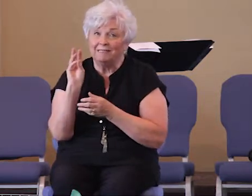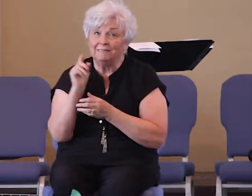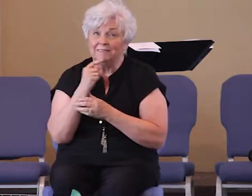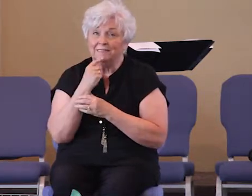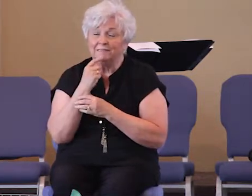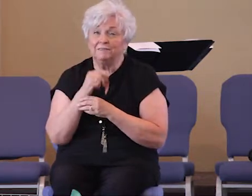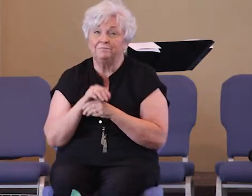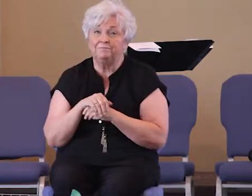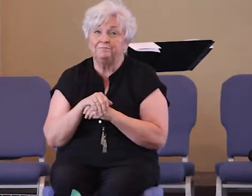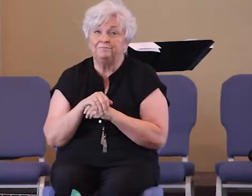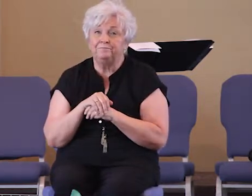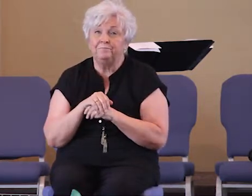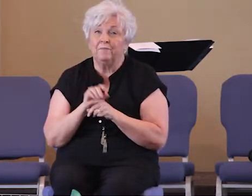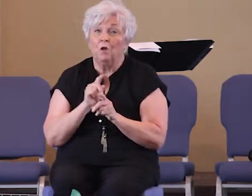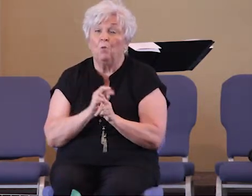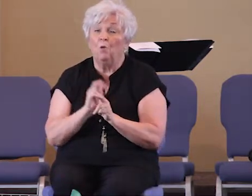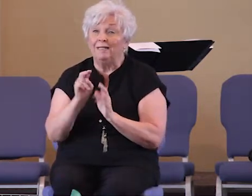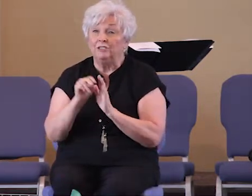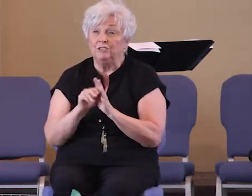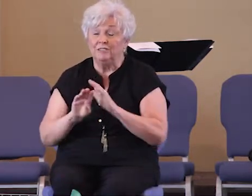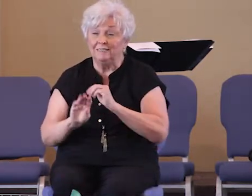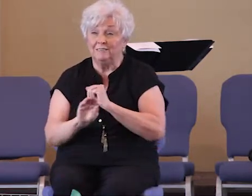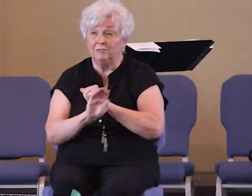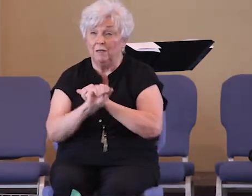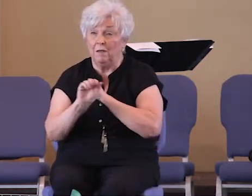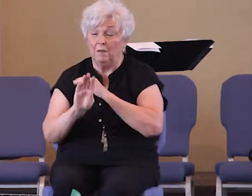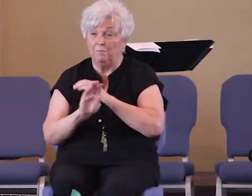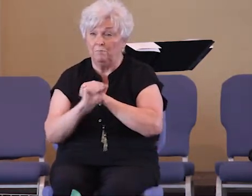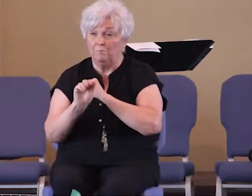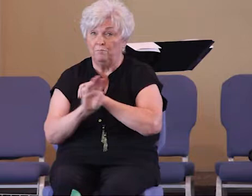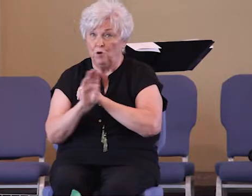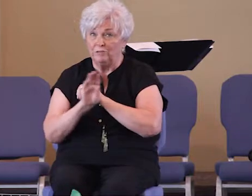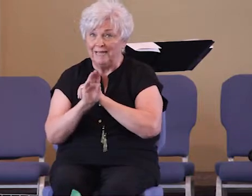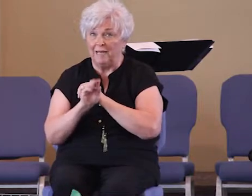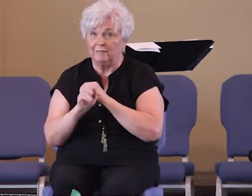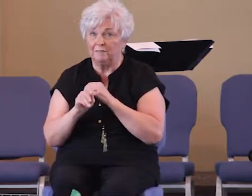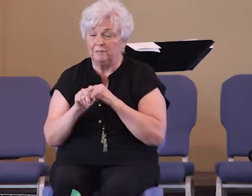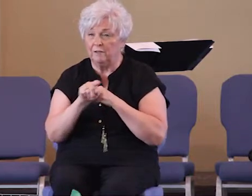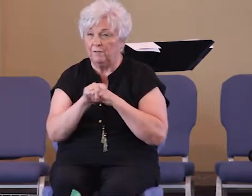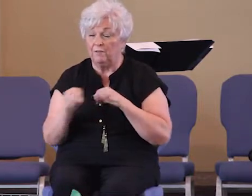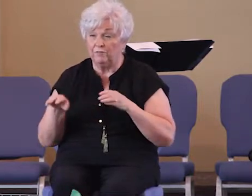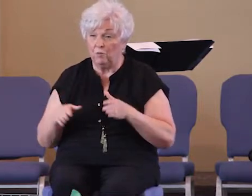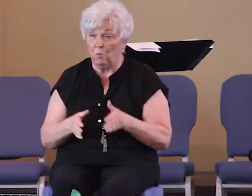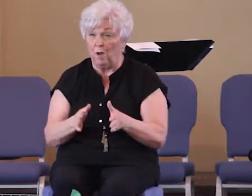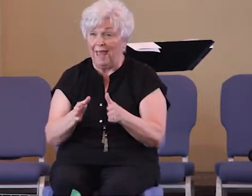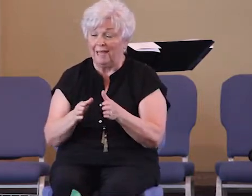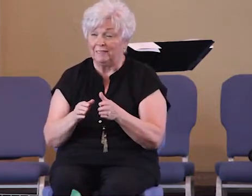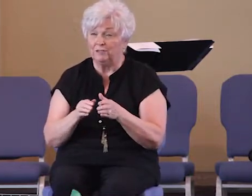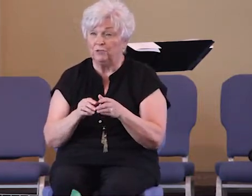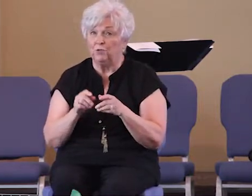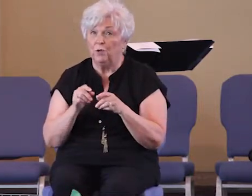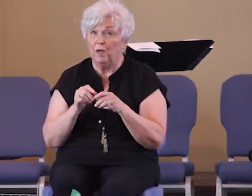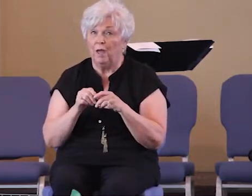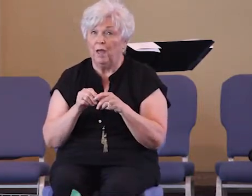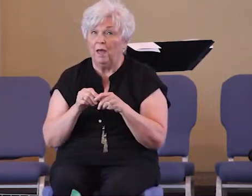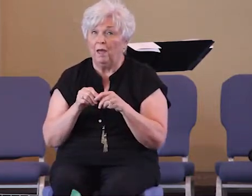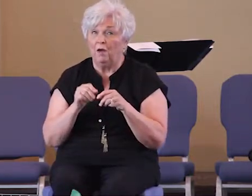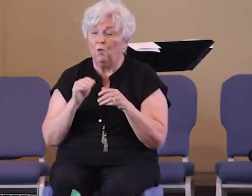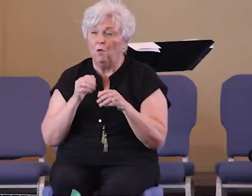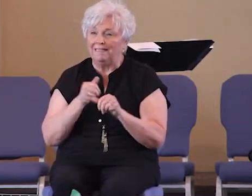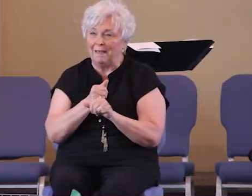Righteousness guards the one whose way is blameless, but wickedness subverts the sinner. So if we pursue